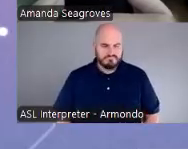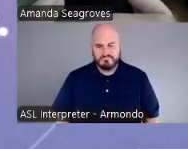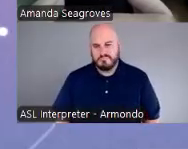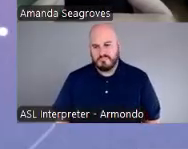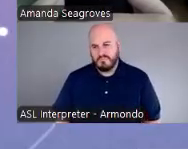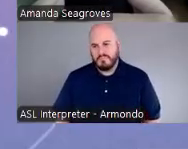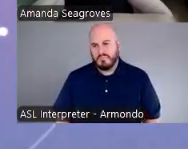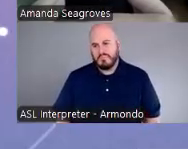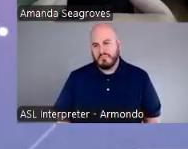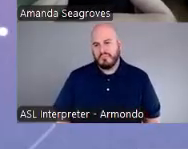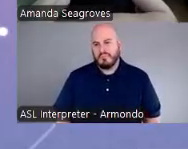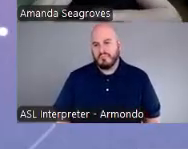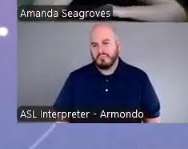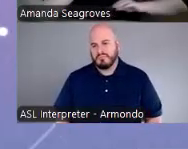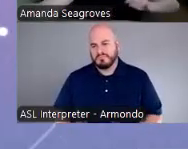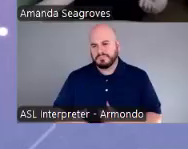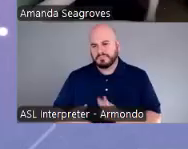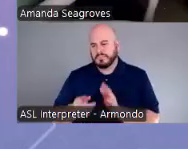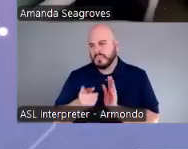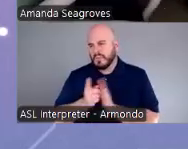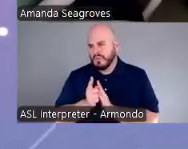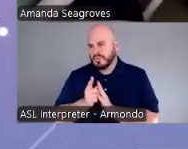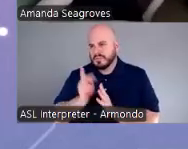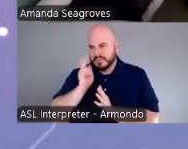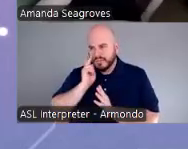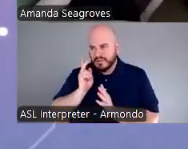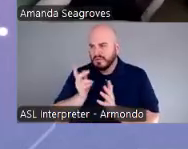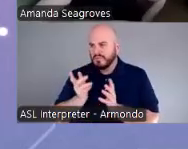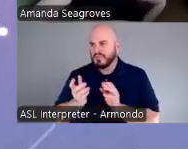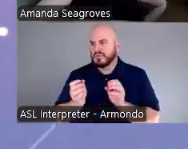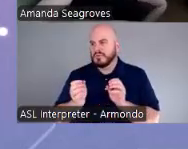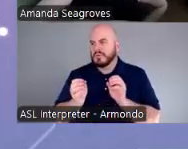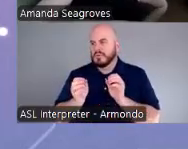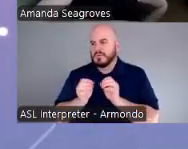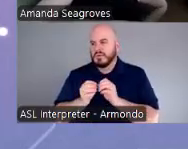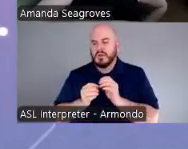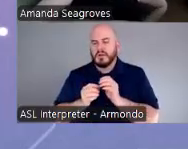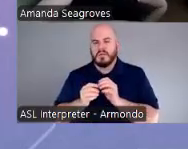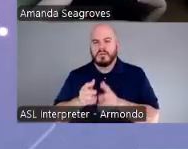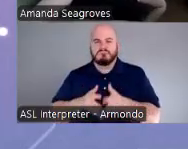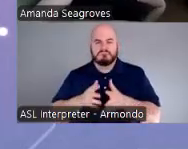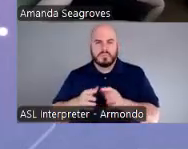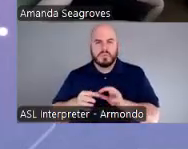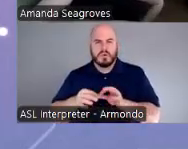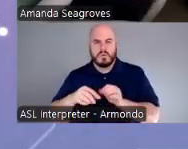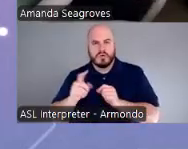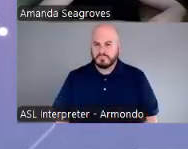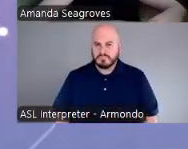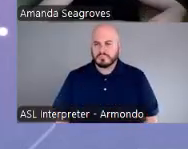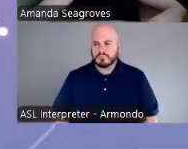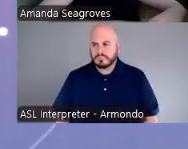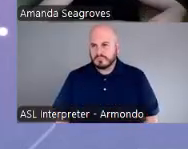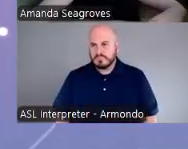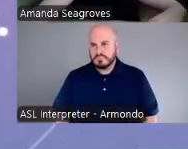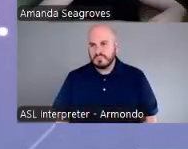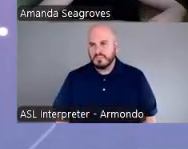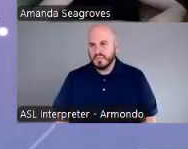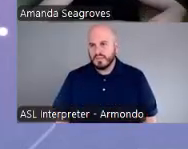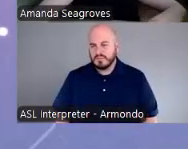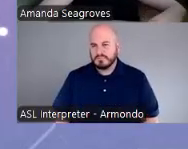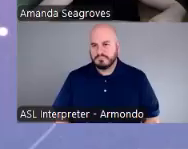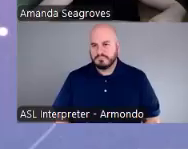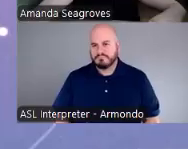So I'll just give it a minute just to see if anyone else has any other lingering questions or comments. Thank you